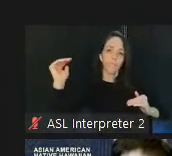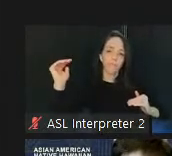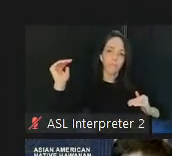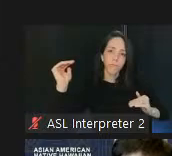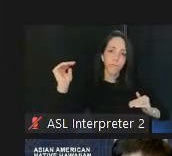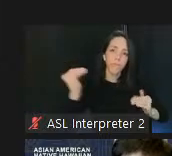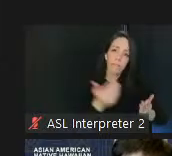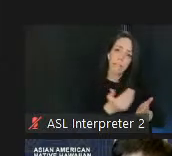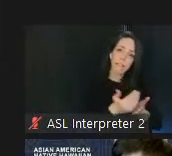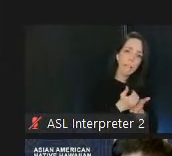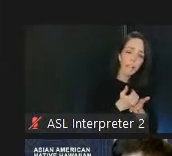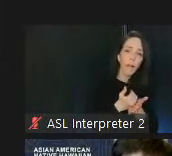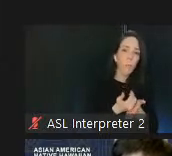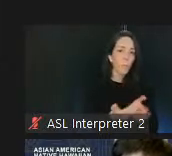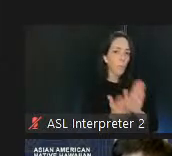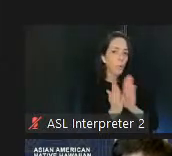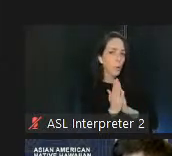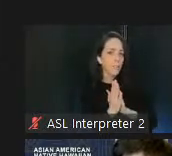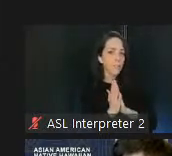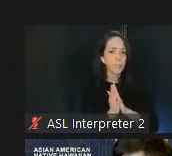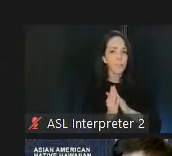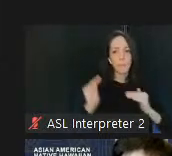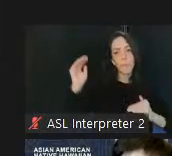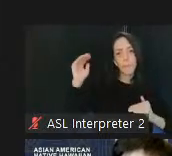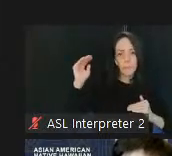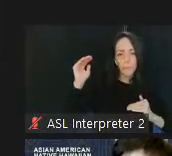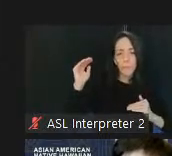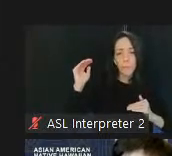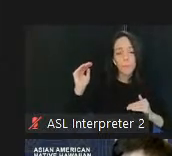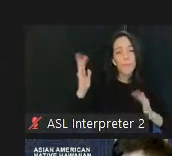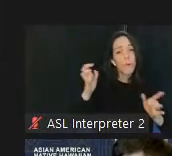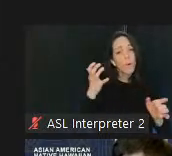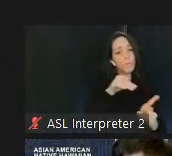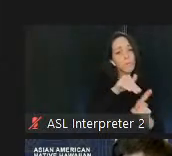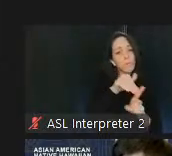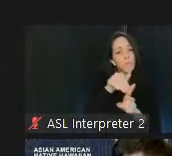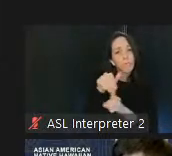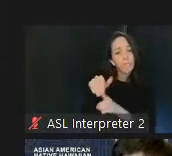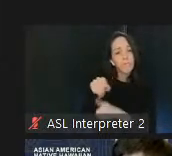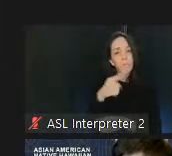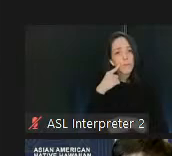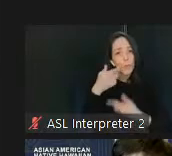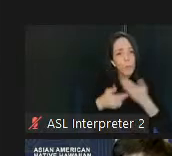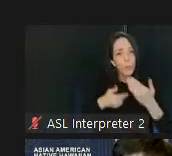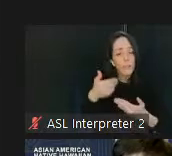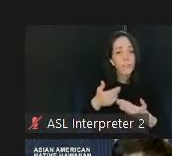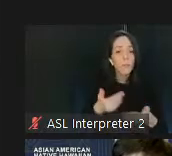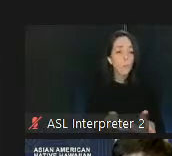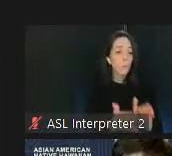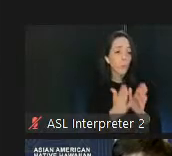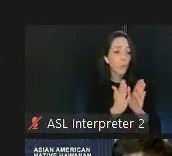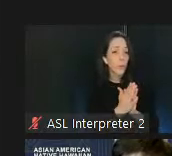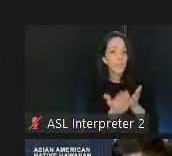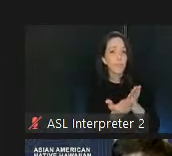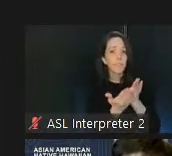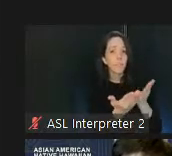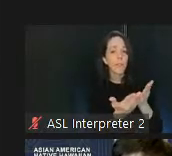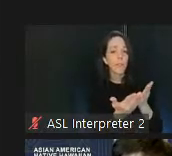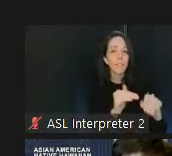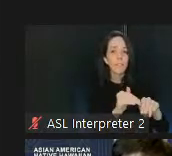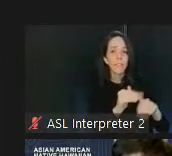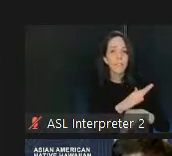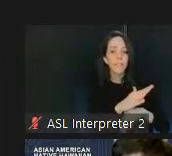upcoming fiscal year. As a reminder of the process, the requested budgets come to the County